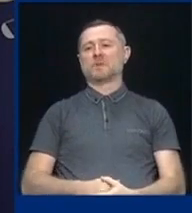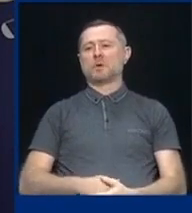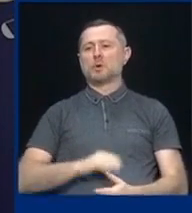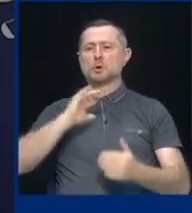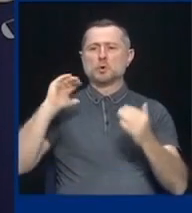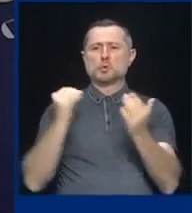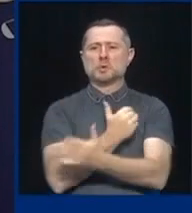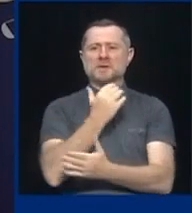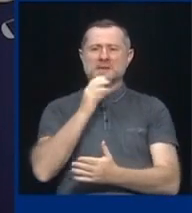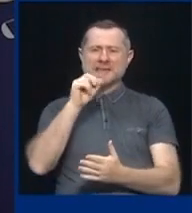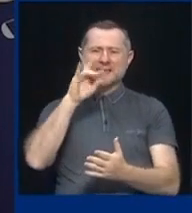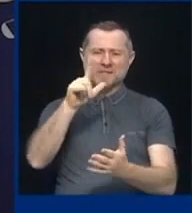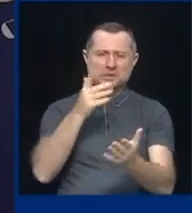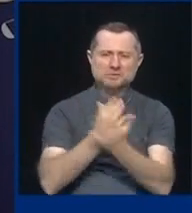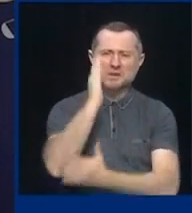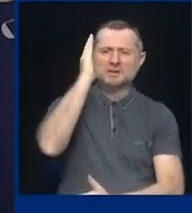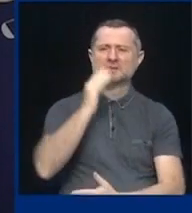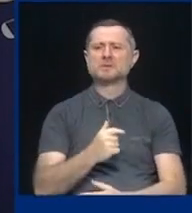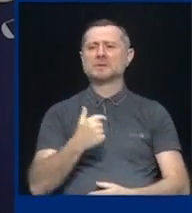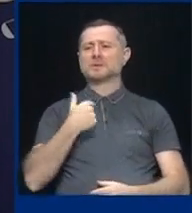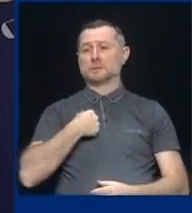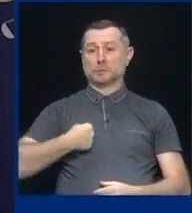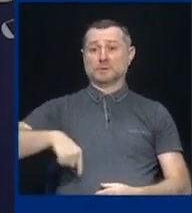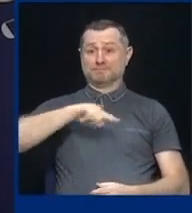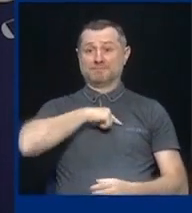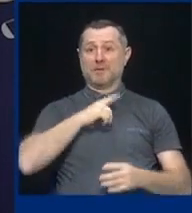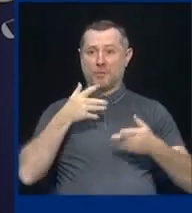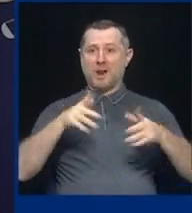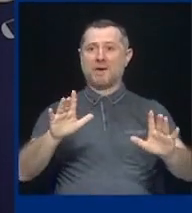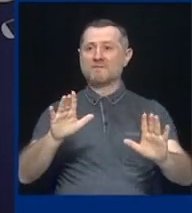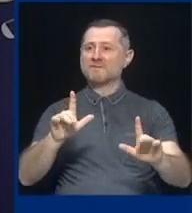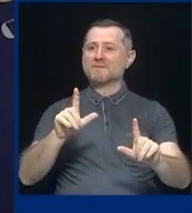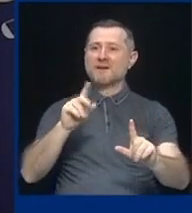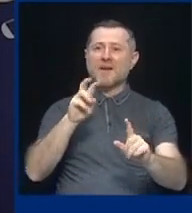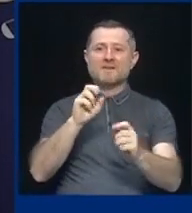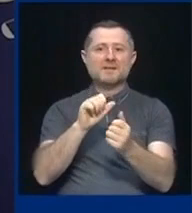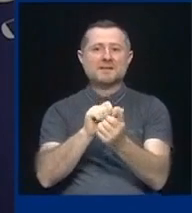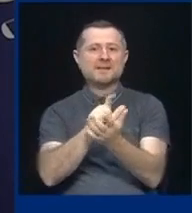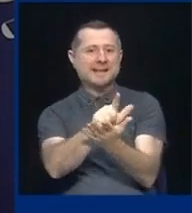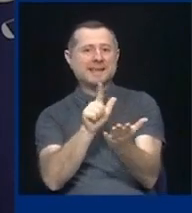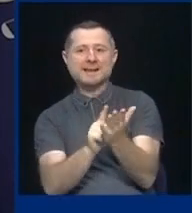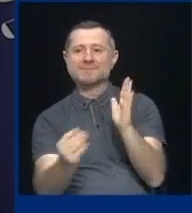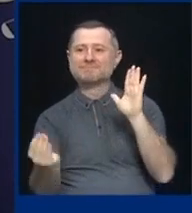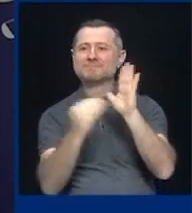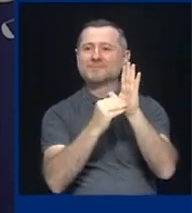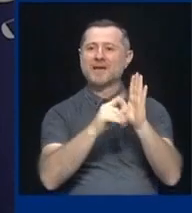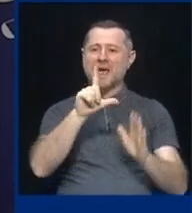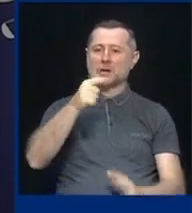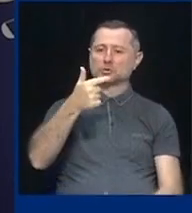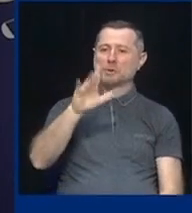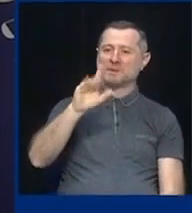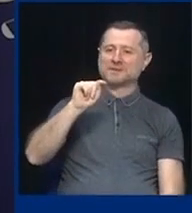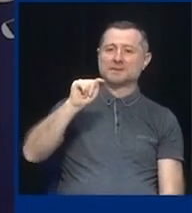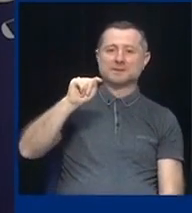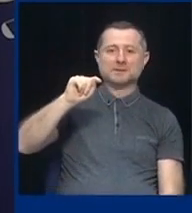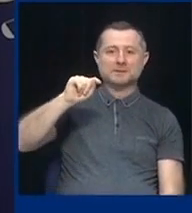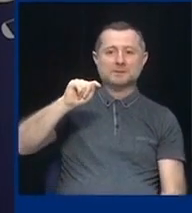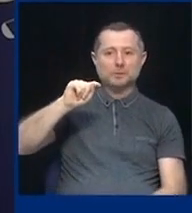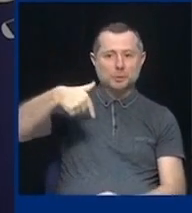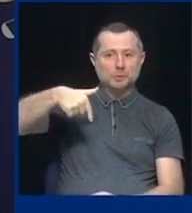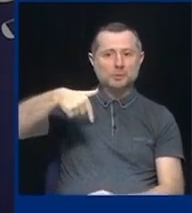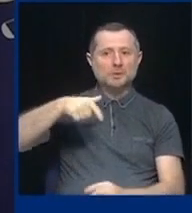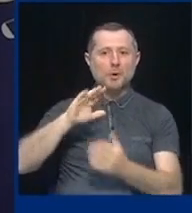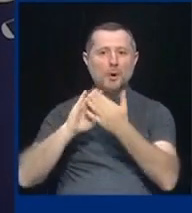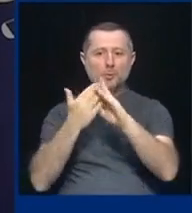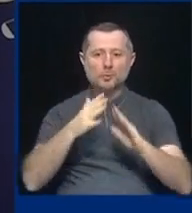right, legalized love for the LGBTQ community, and we generated a force for change that